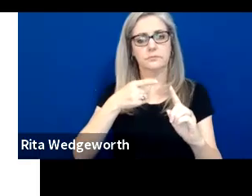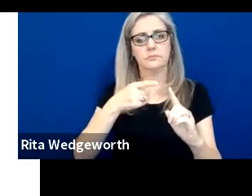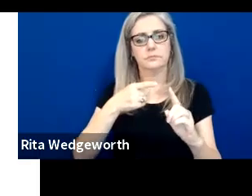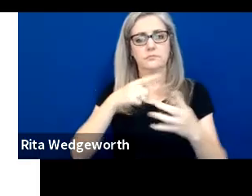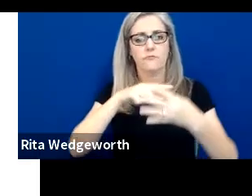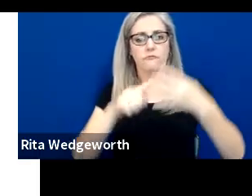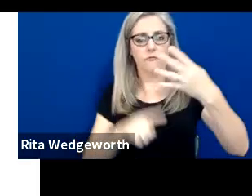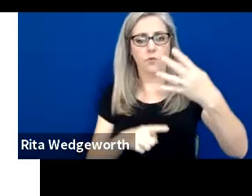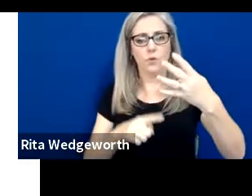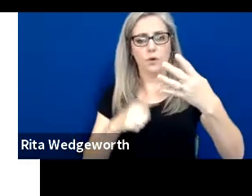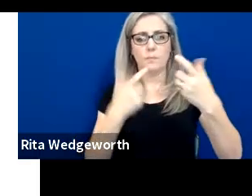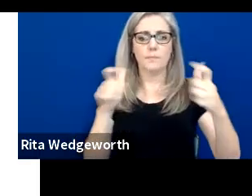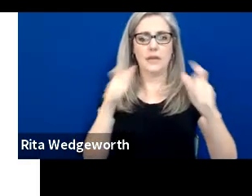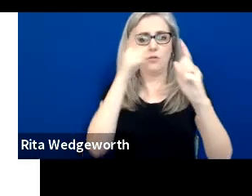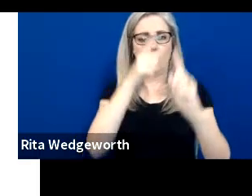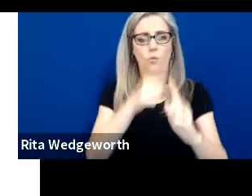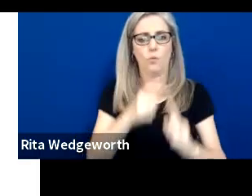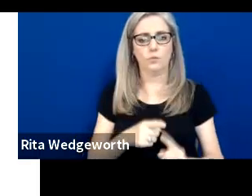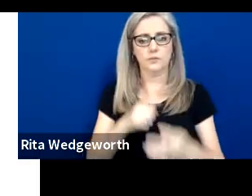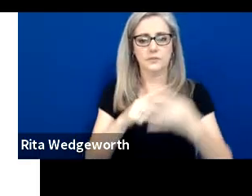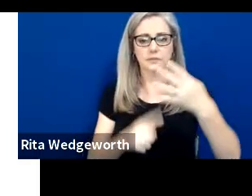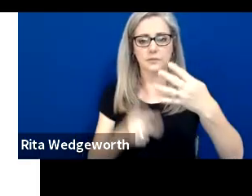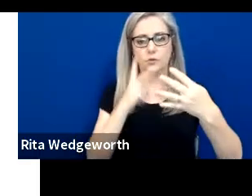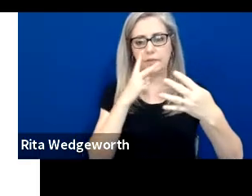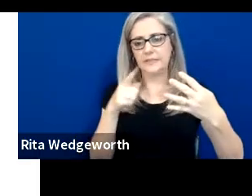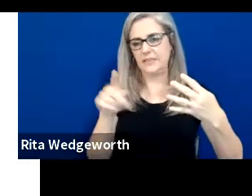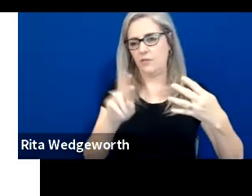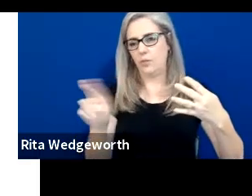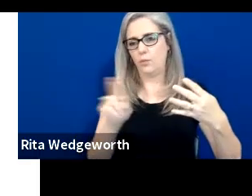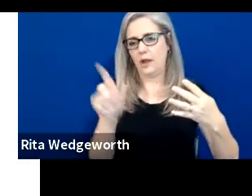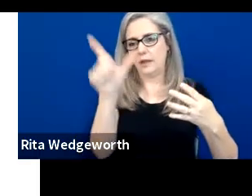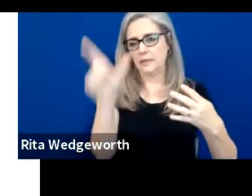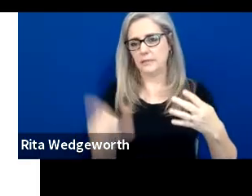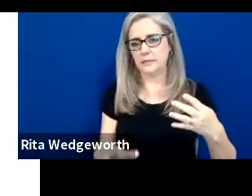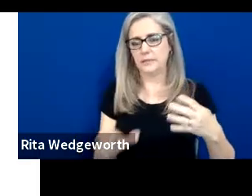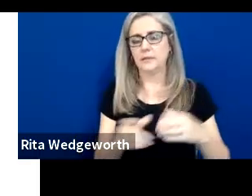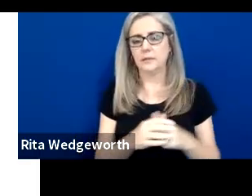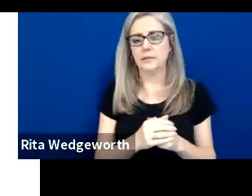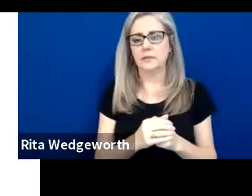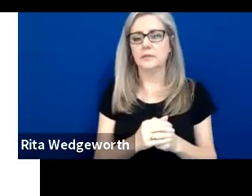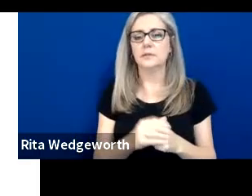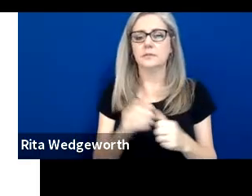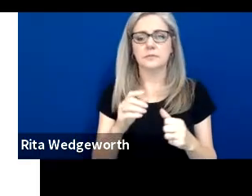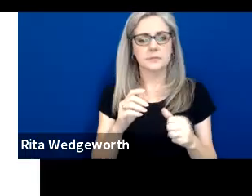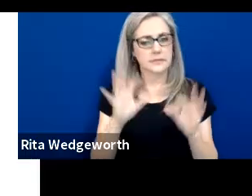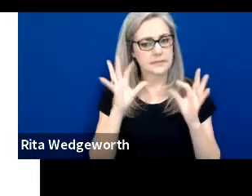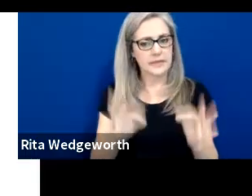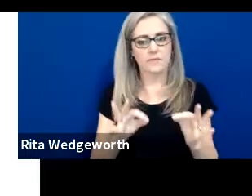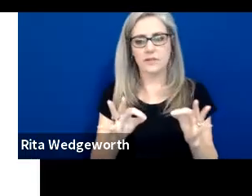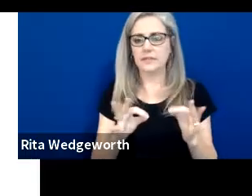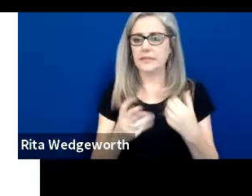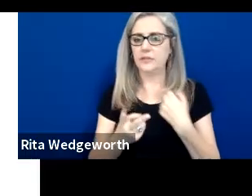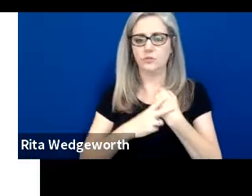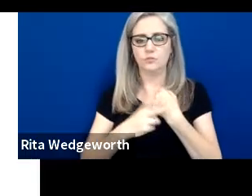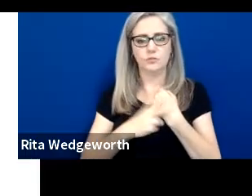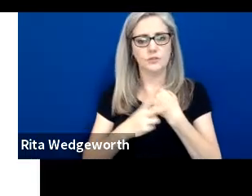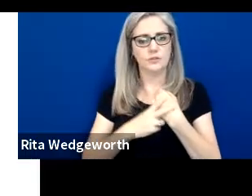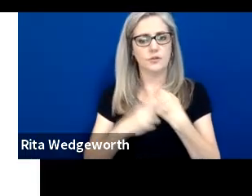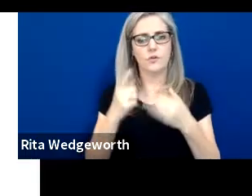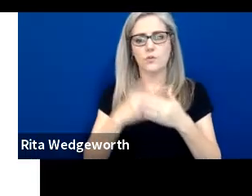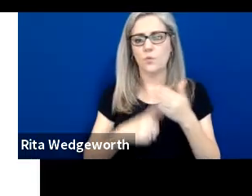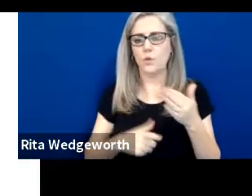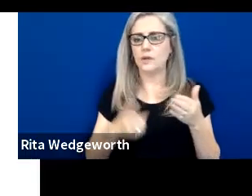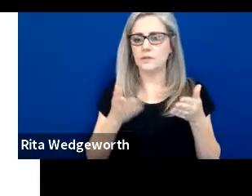4 of them. You can see there on the right, which is definitely to preserve the existing cross